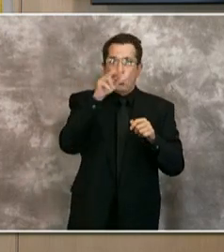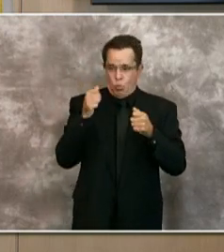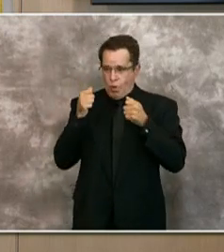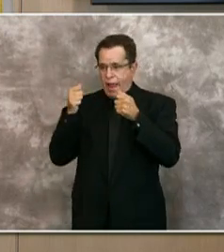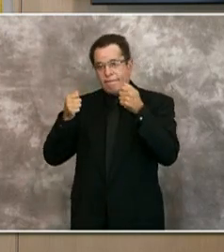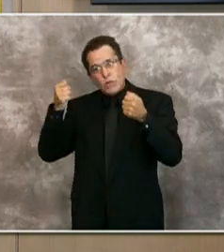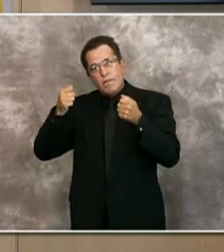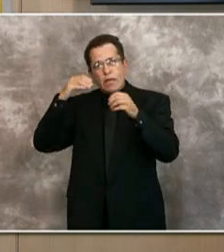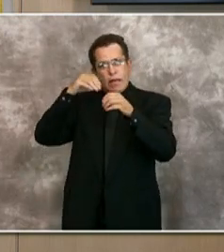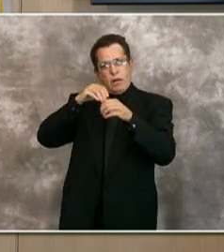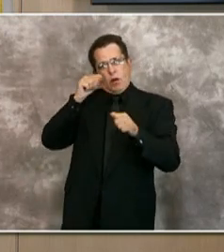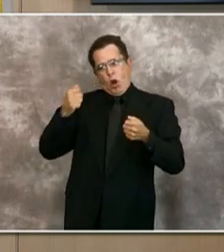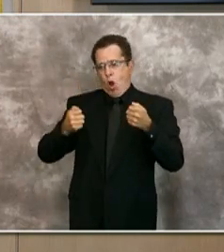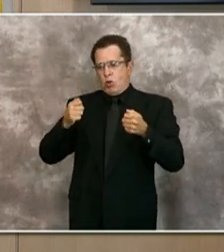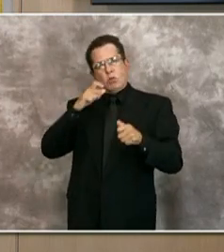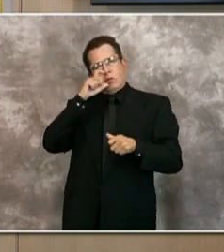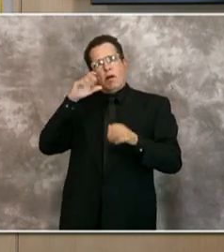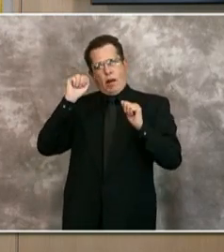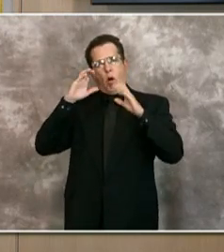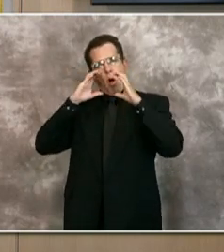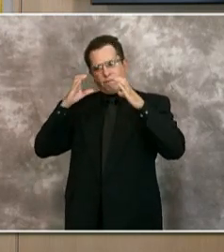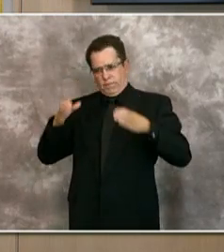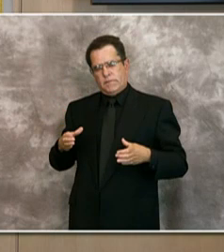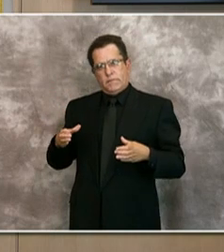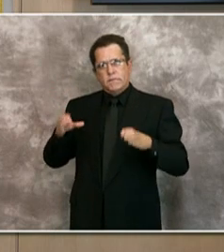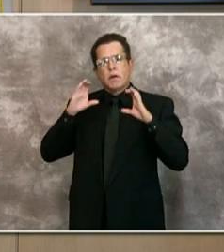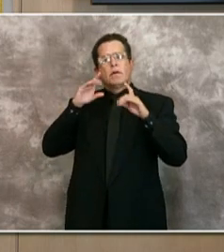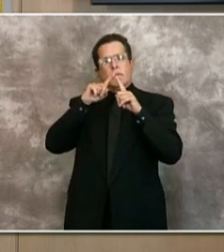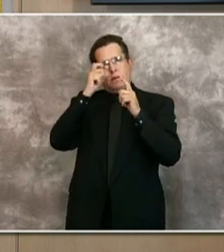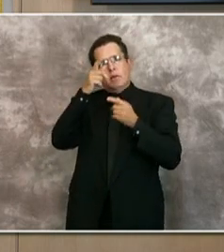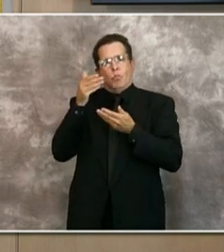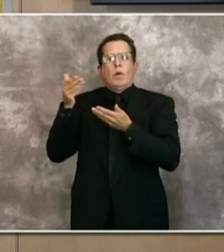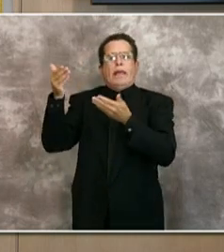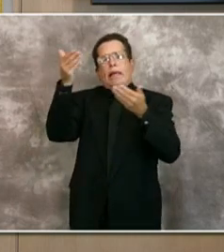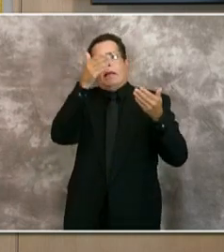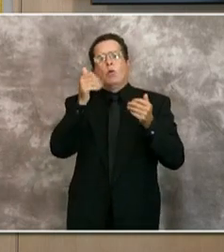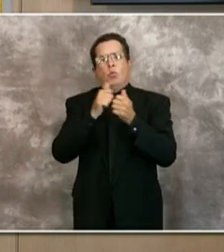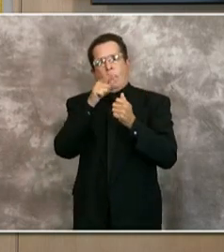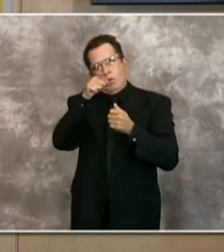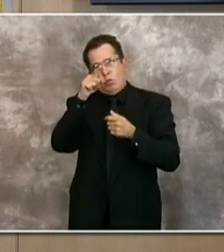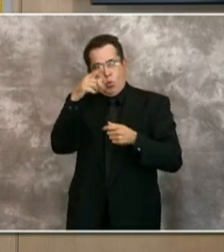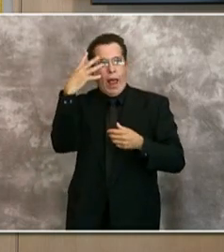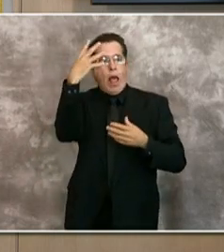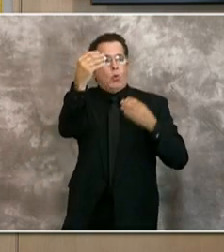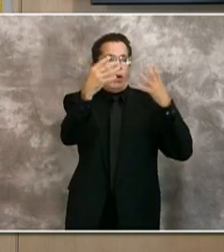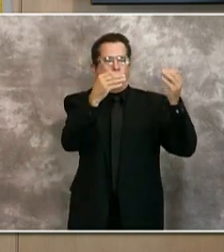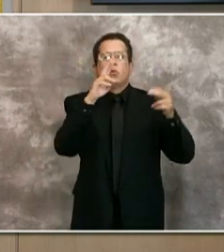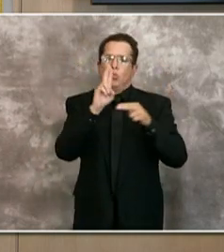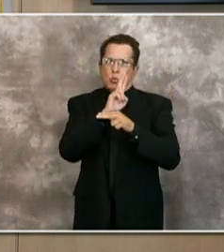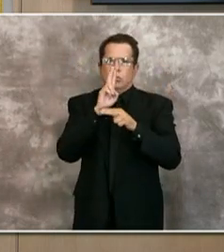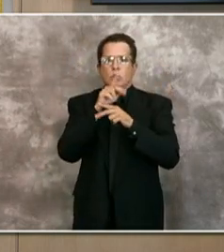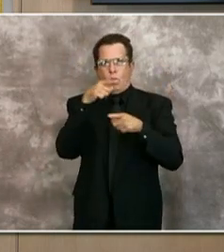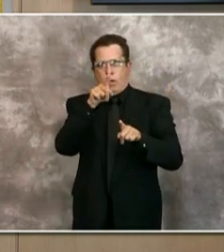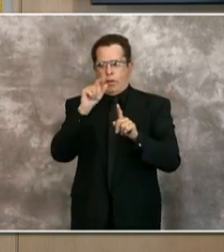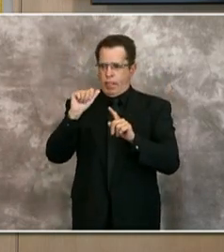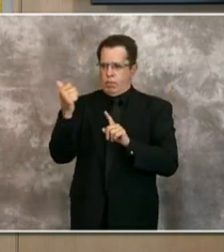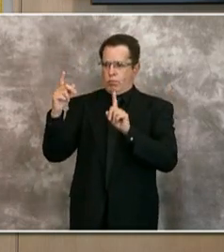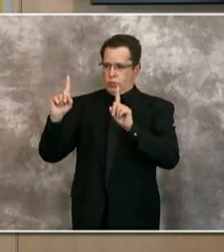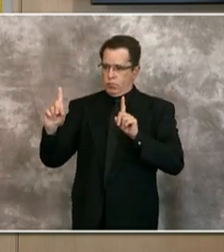alone. All you need to do is to take a face covering with you when you go out and use it when you're around other